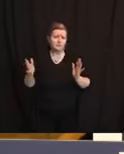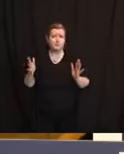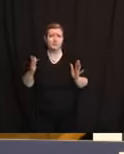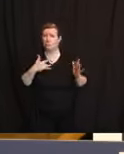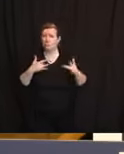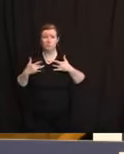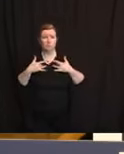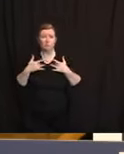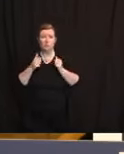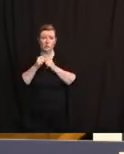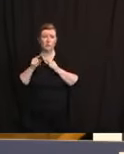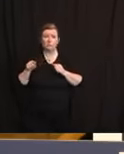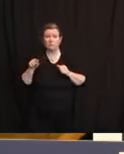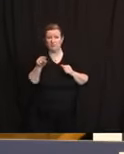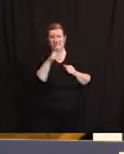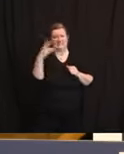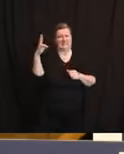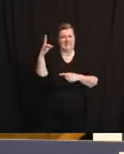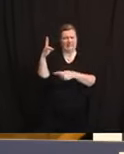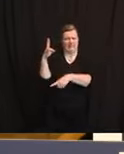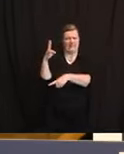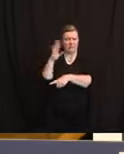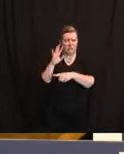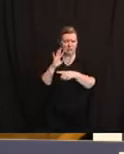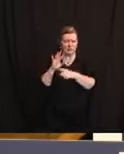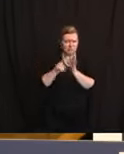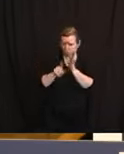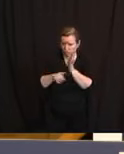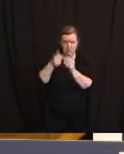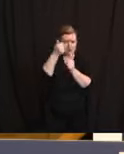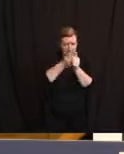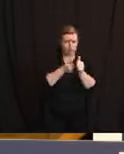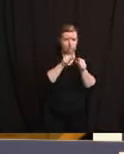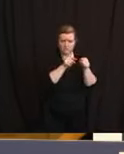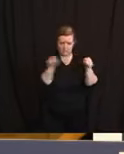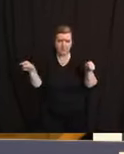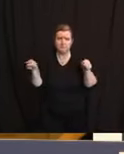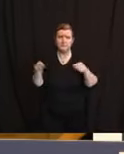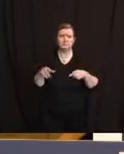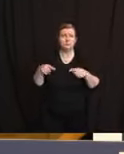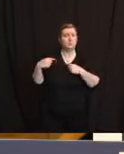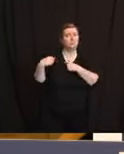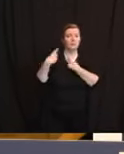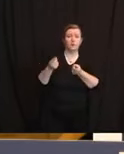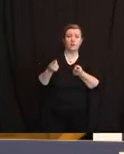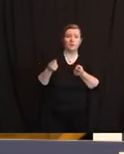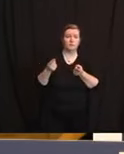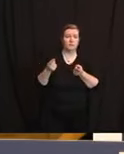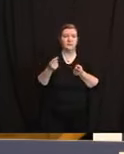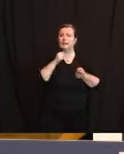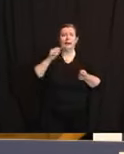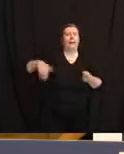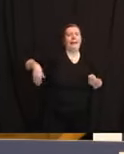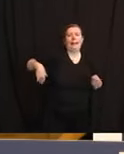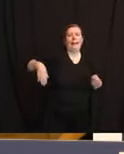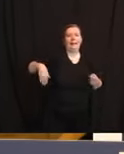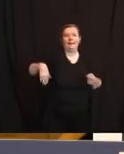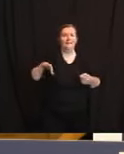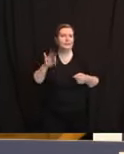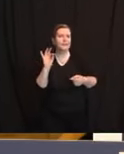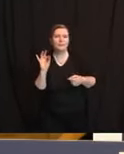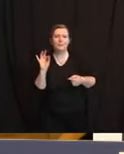incidence. We will look at every single report, but at this time, we have not established a clear link